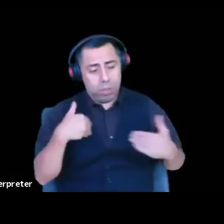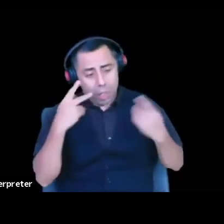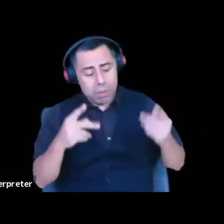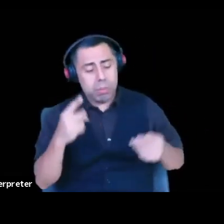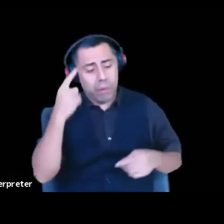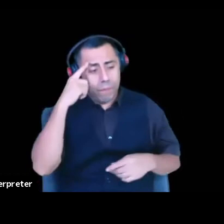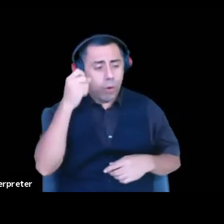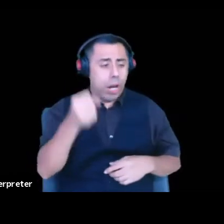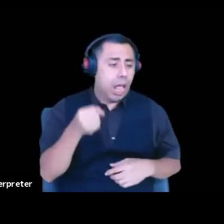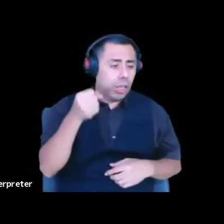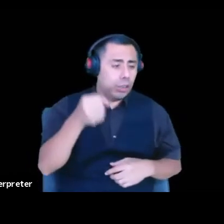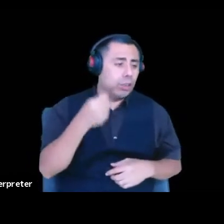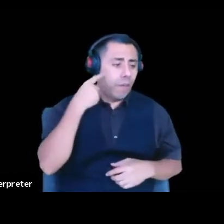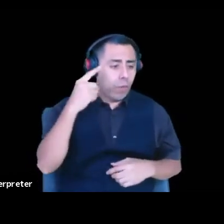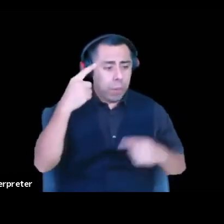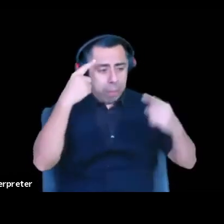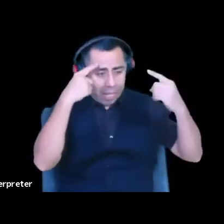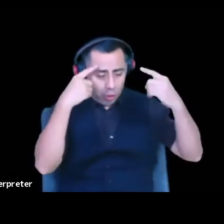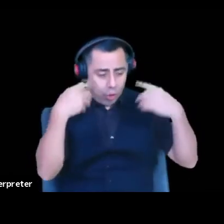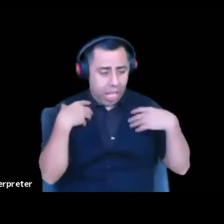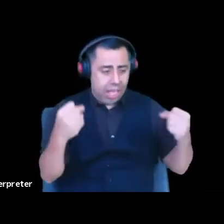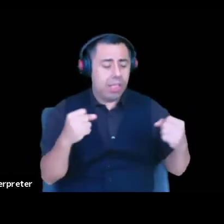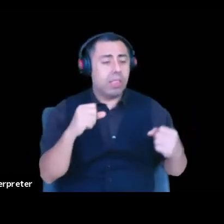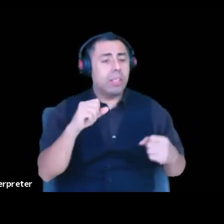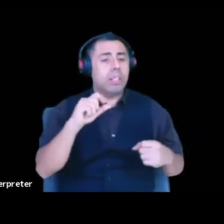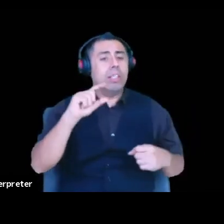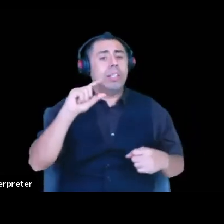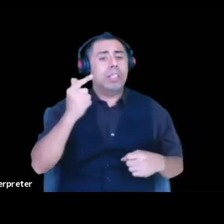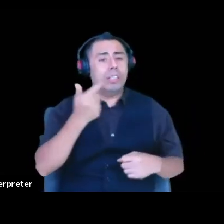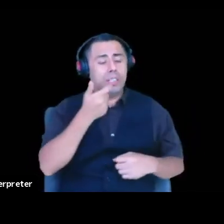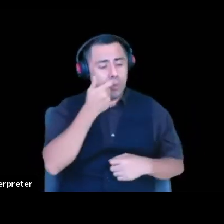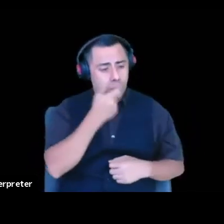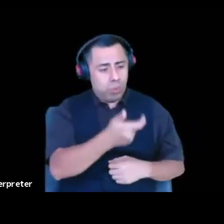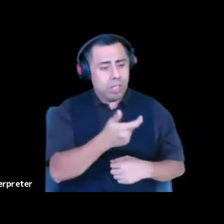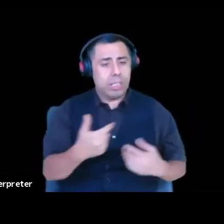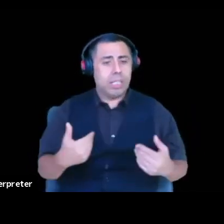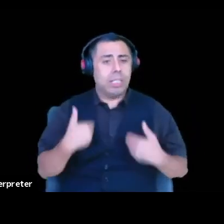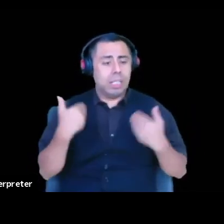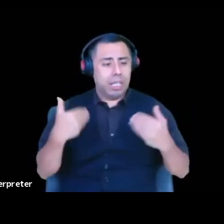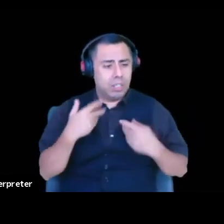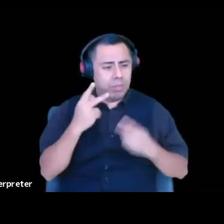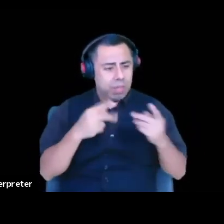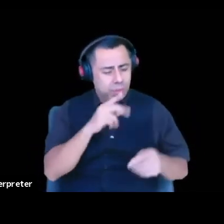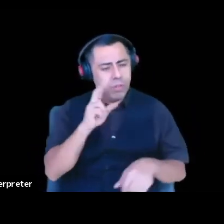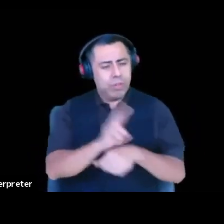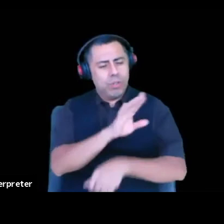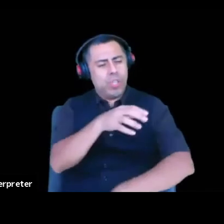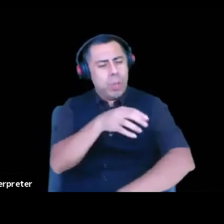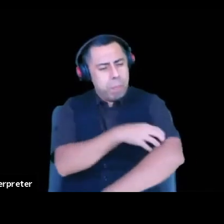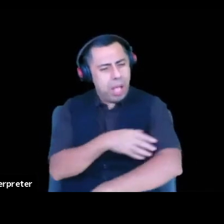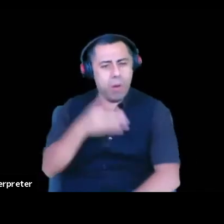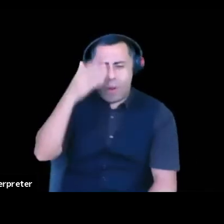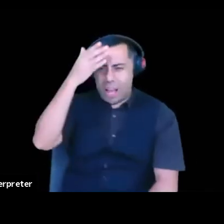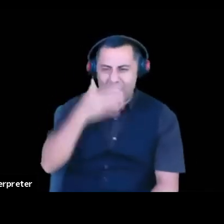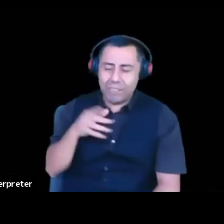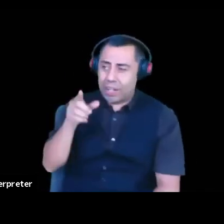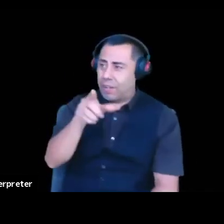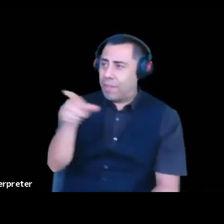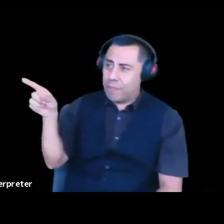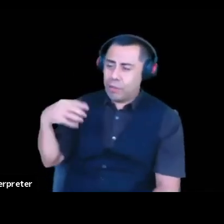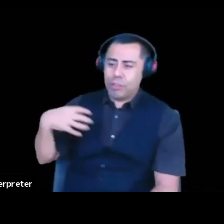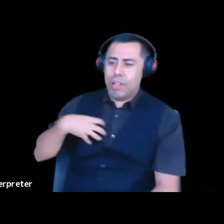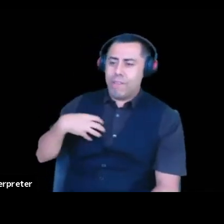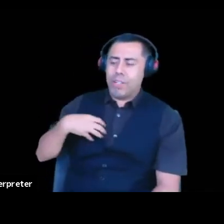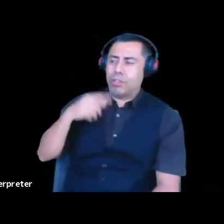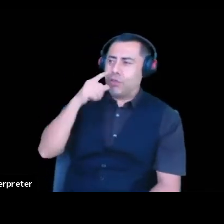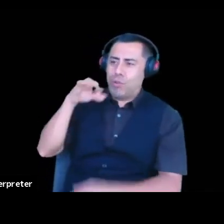these things. And just watching our youth flex in front of their elected officials. And this is where we need to have our